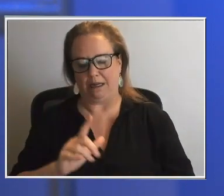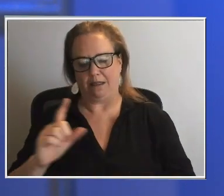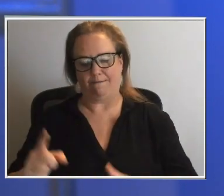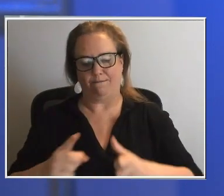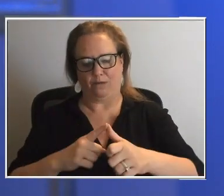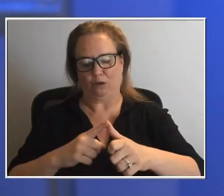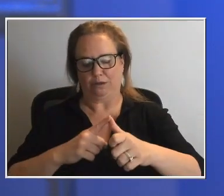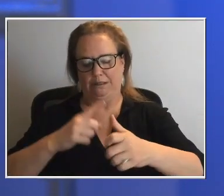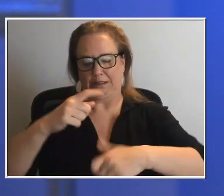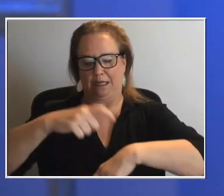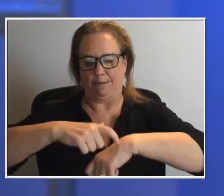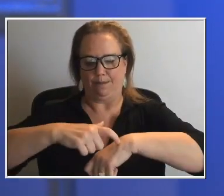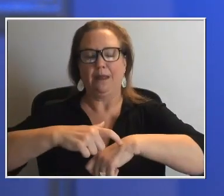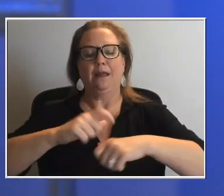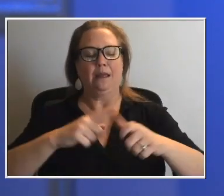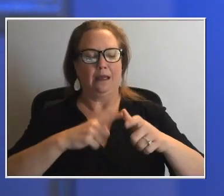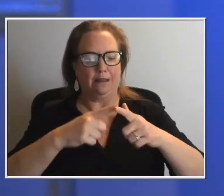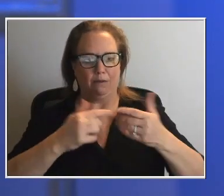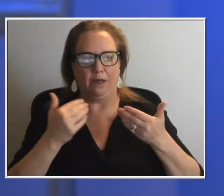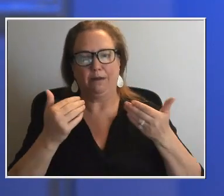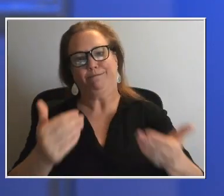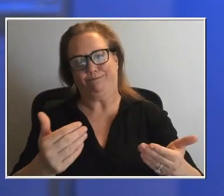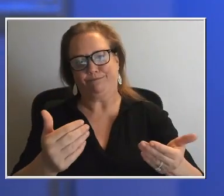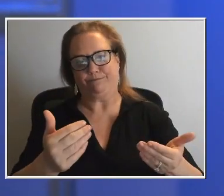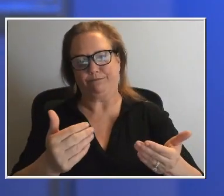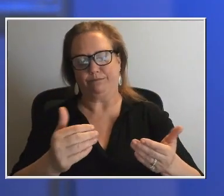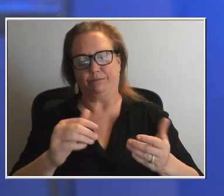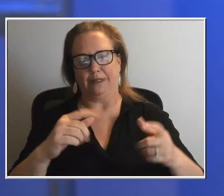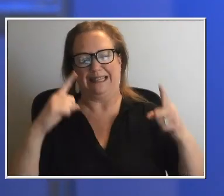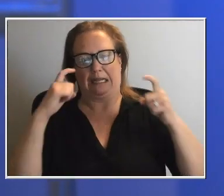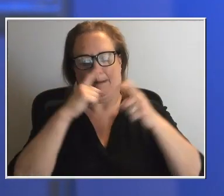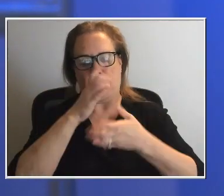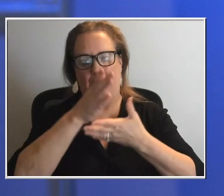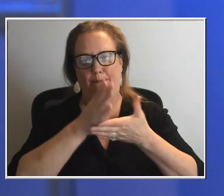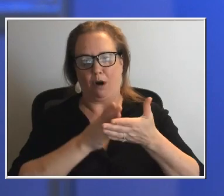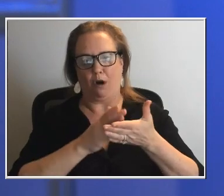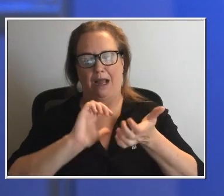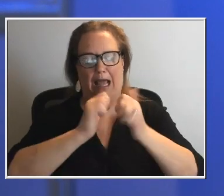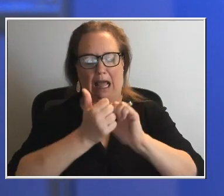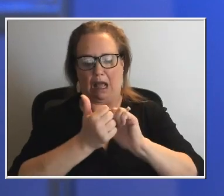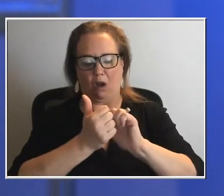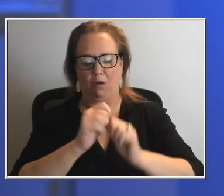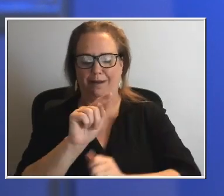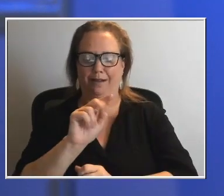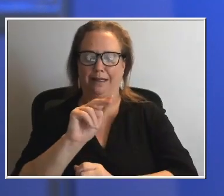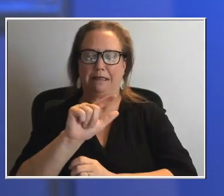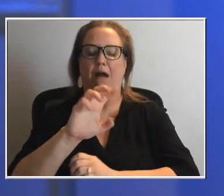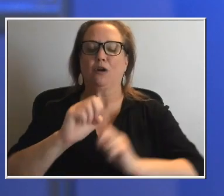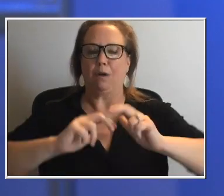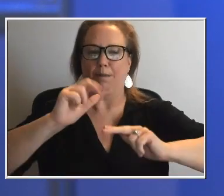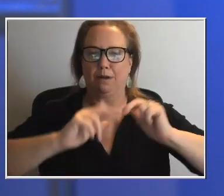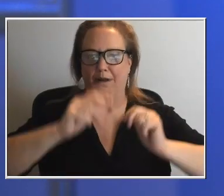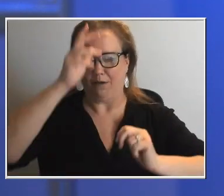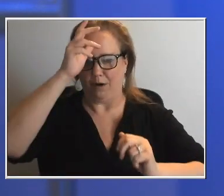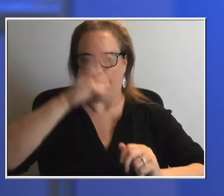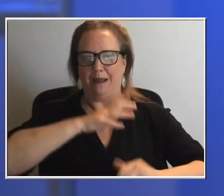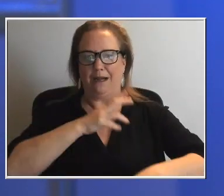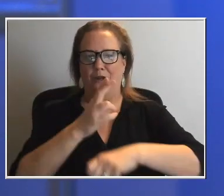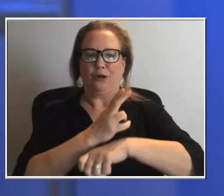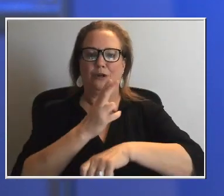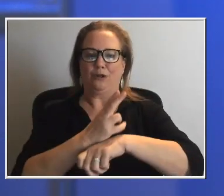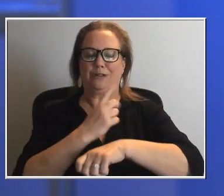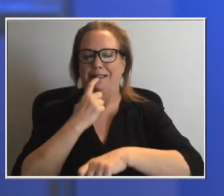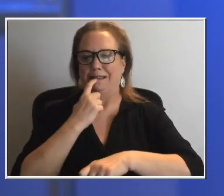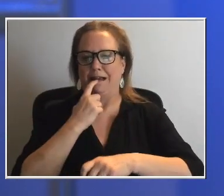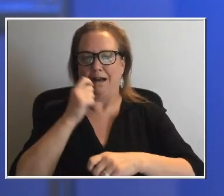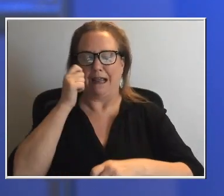we moved on to, like you said, kind of the complicated part, which is how do we put this tongue back together for a man who uses his tongue every day to